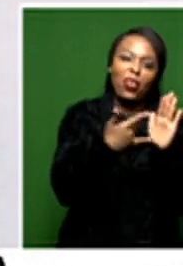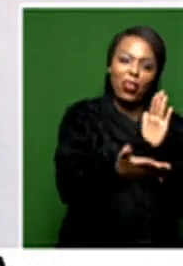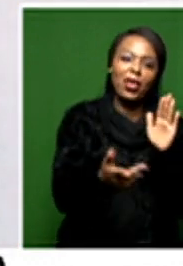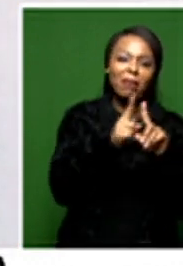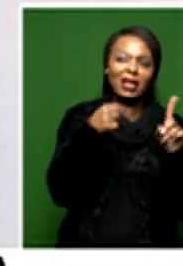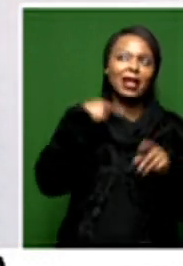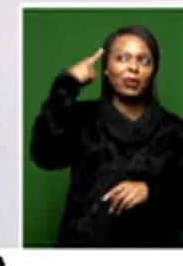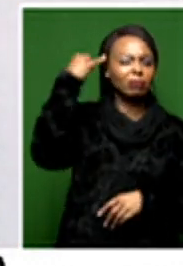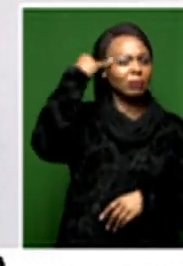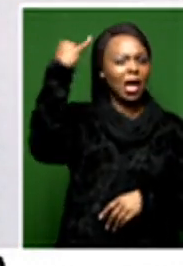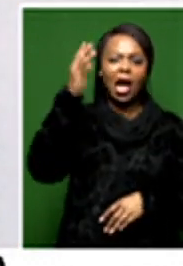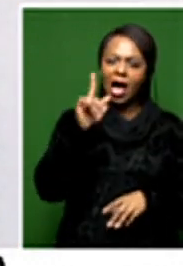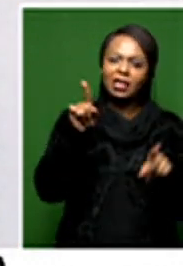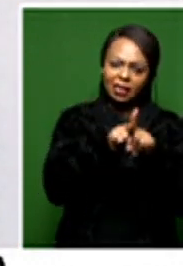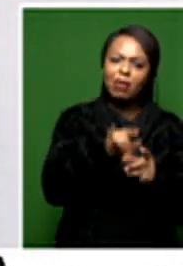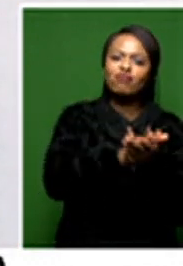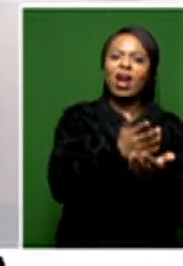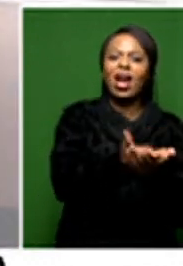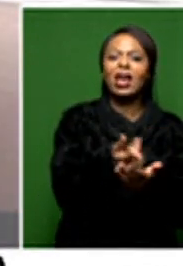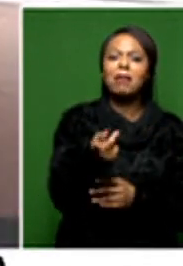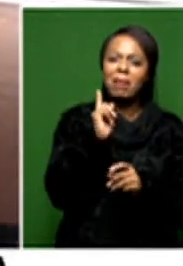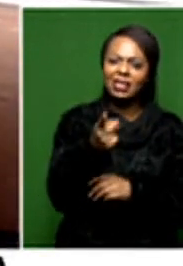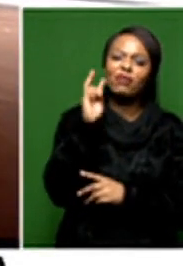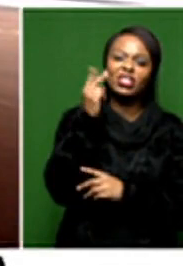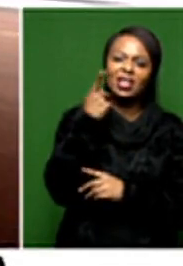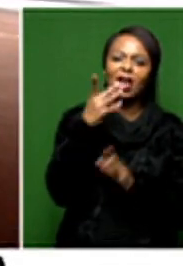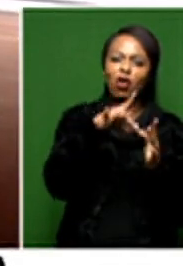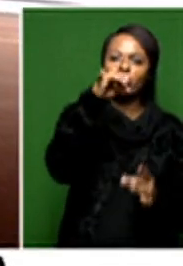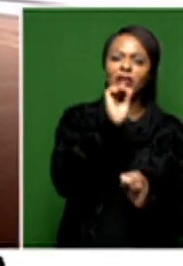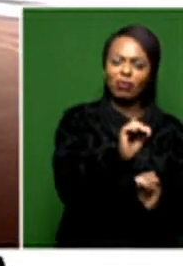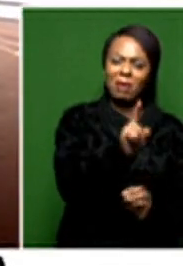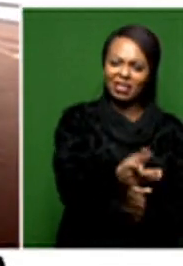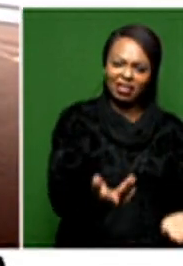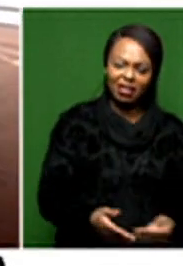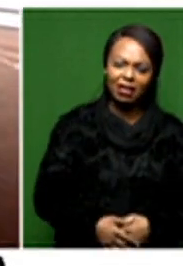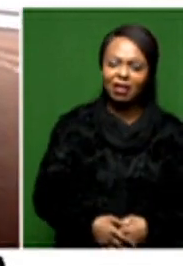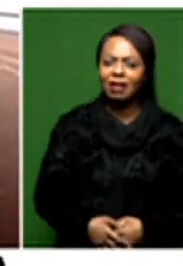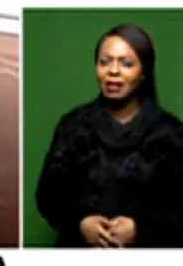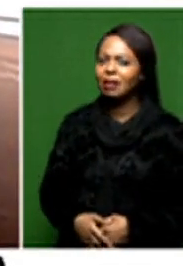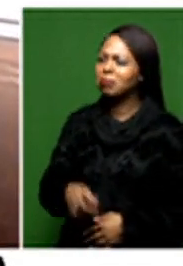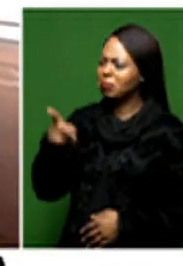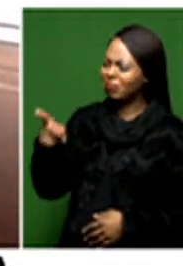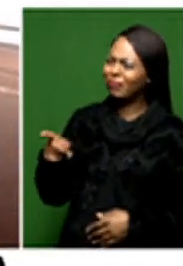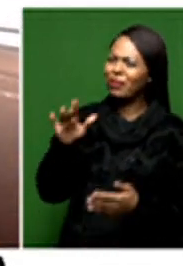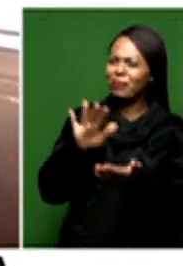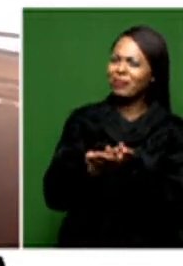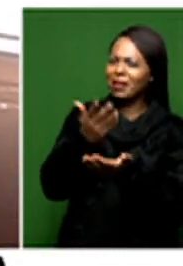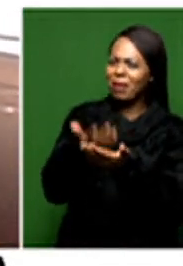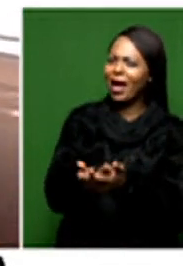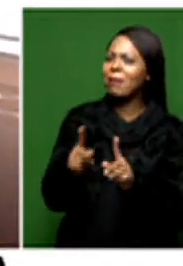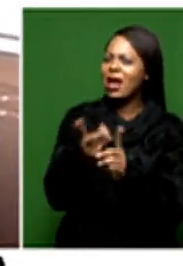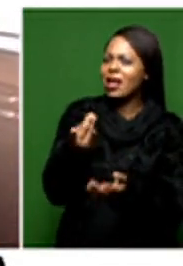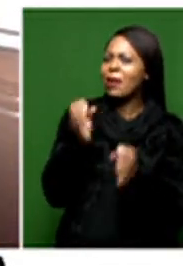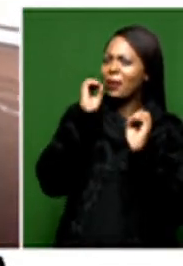vegetarian option. And I suppose that so many people will find it very, very difficult, to grapple with a braai without the meat.